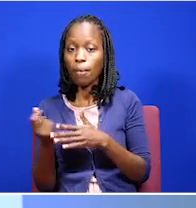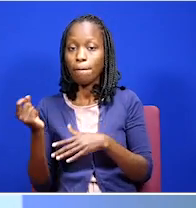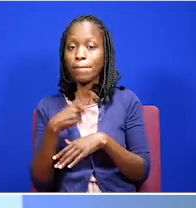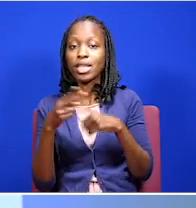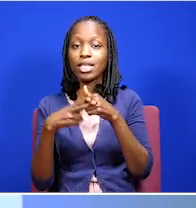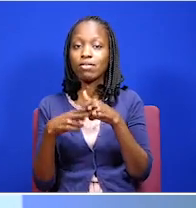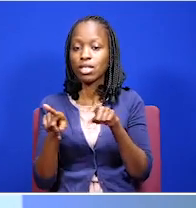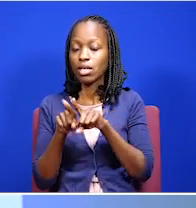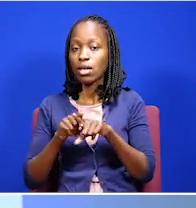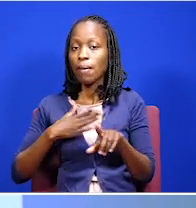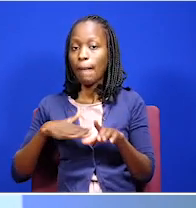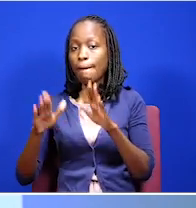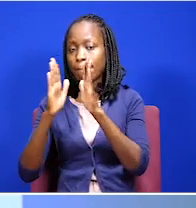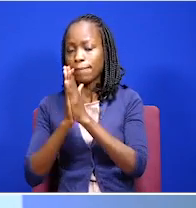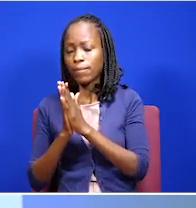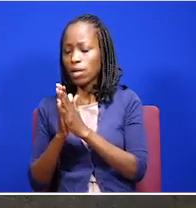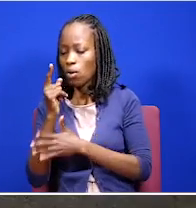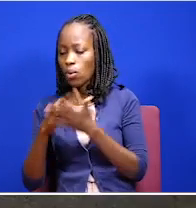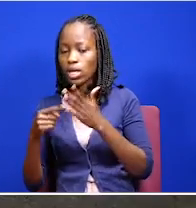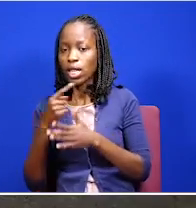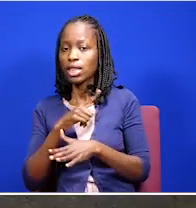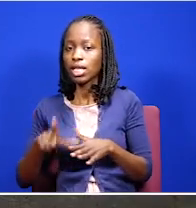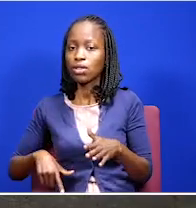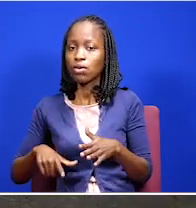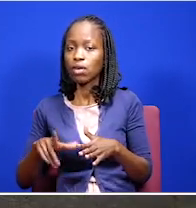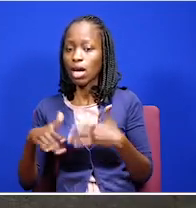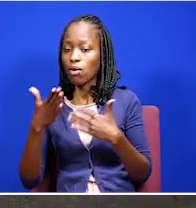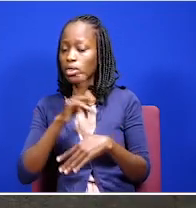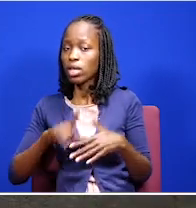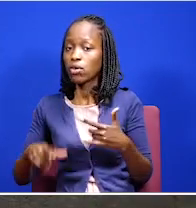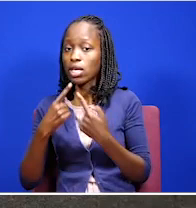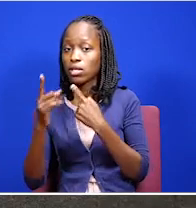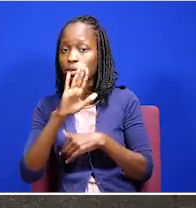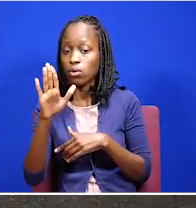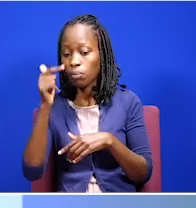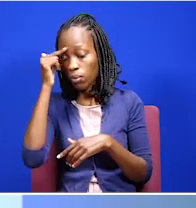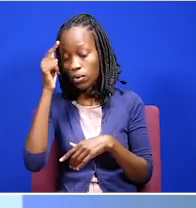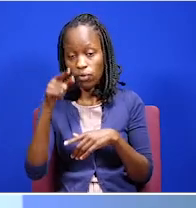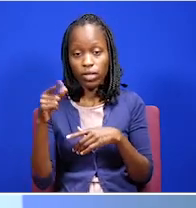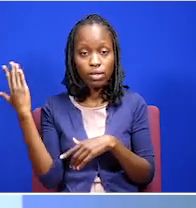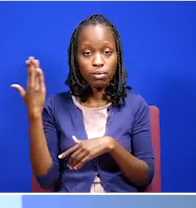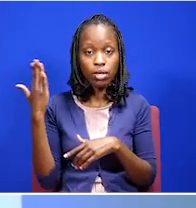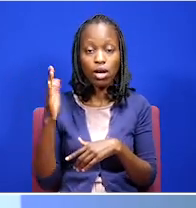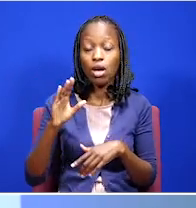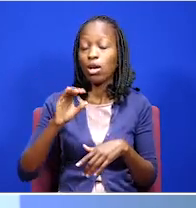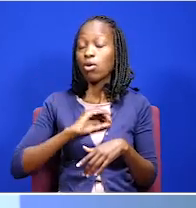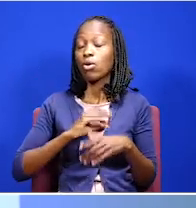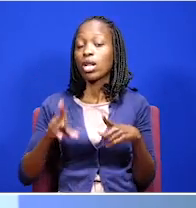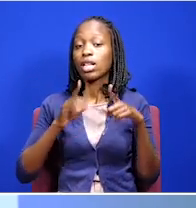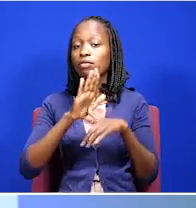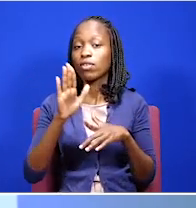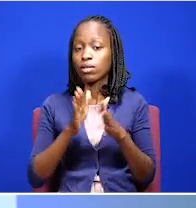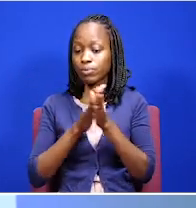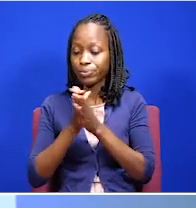that whatever God has said to you, how God has spoken to you as a result of this message, your own life will be motivated